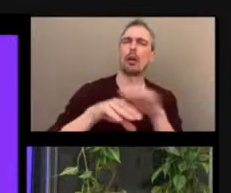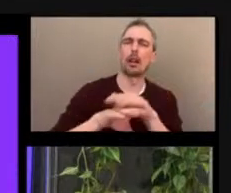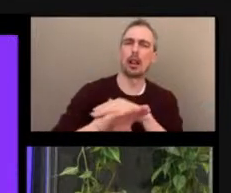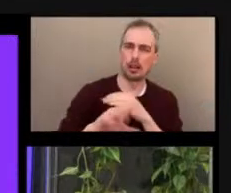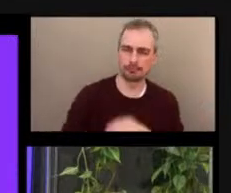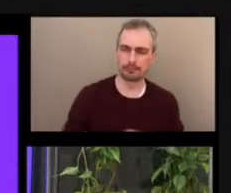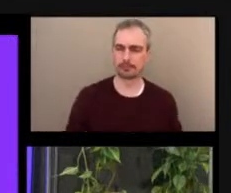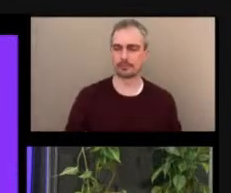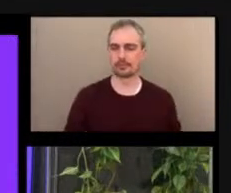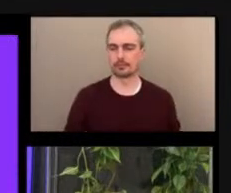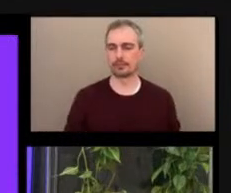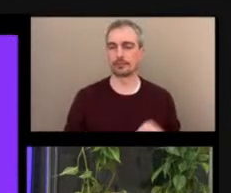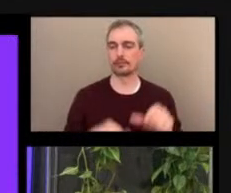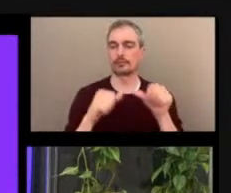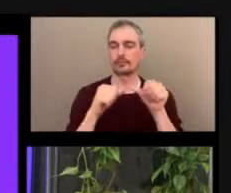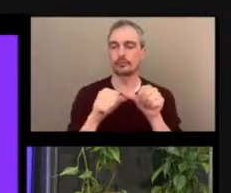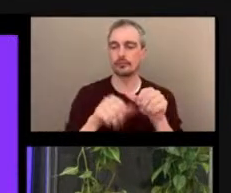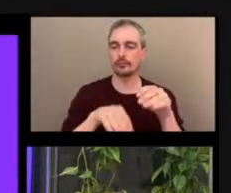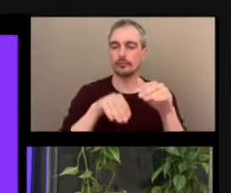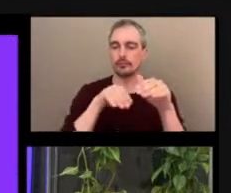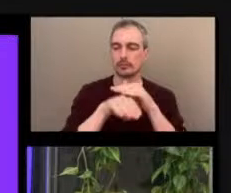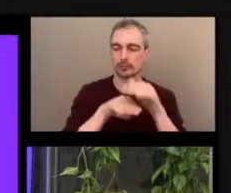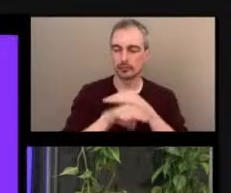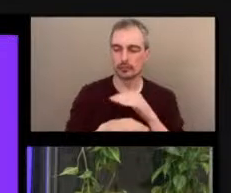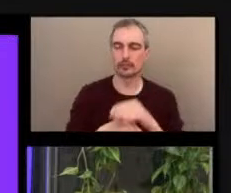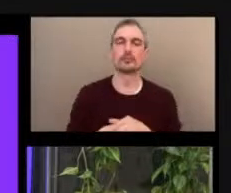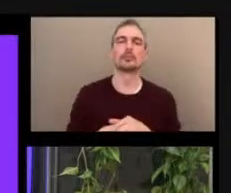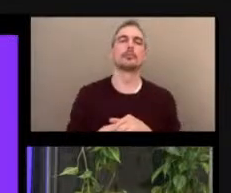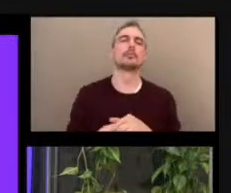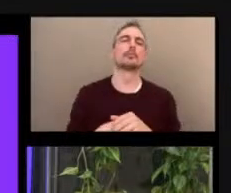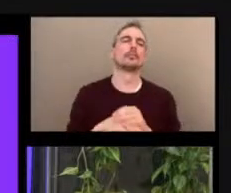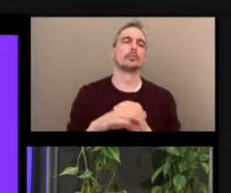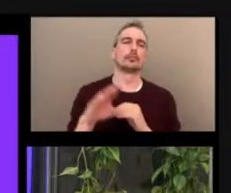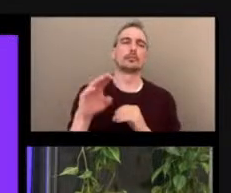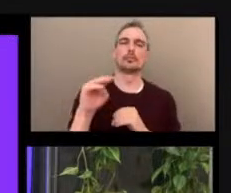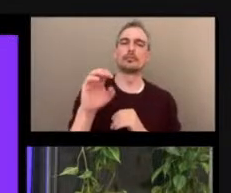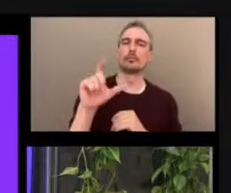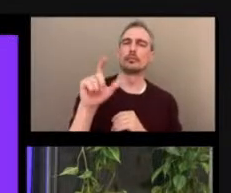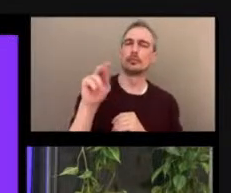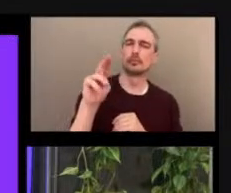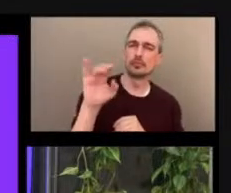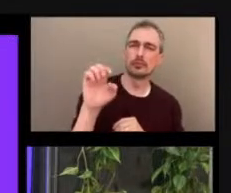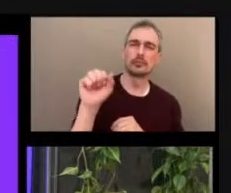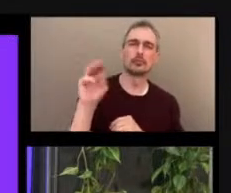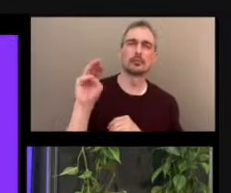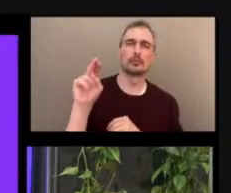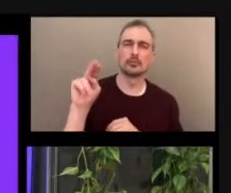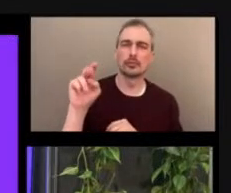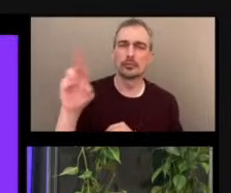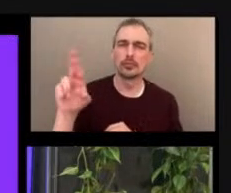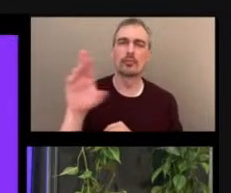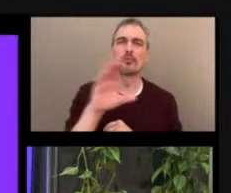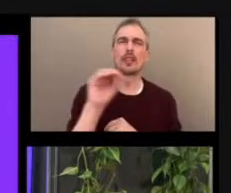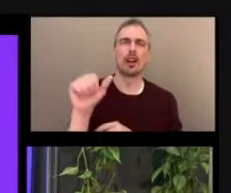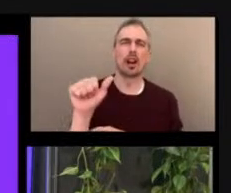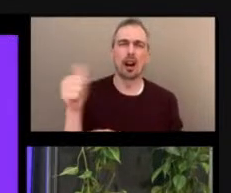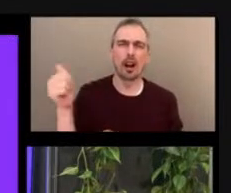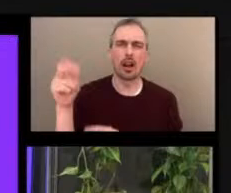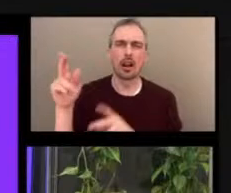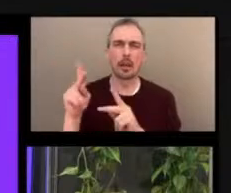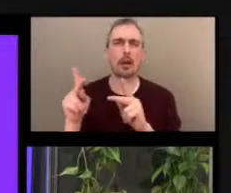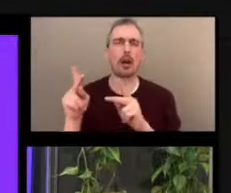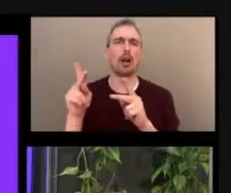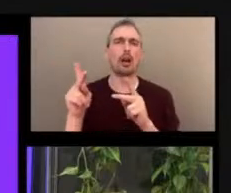greater confidence in the quality of your code, more easily deliver accessible experiences at scale, responsibly reduce